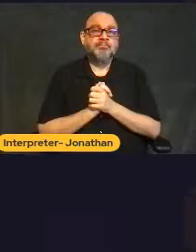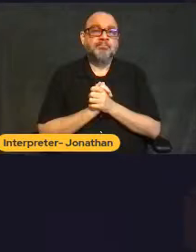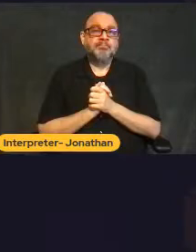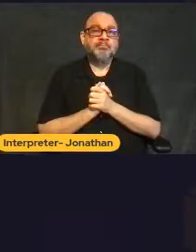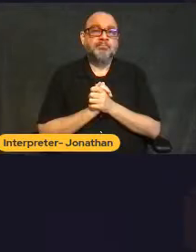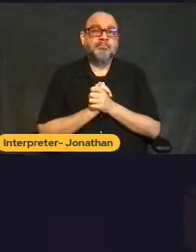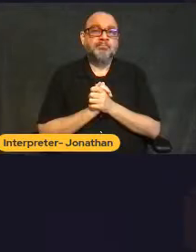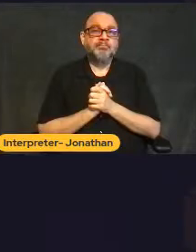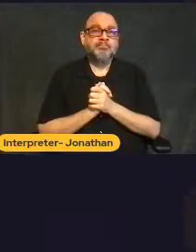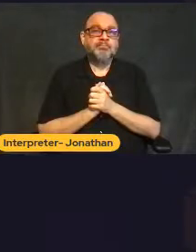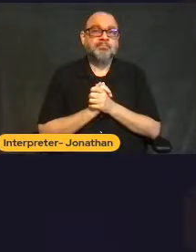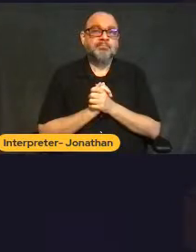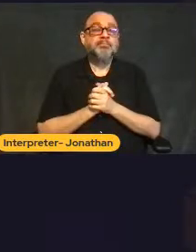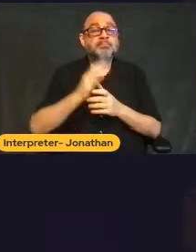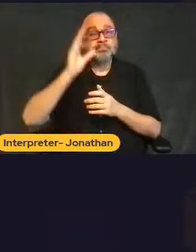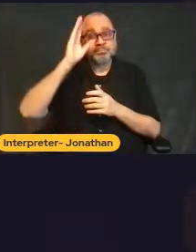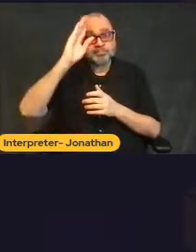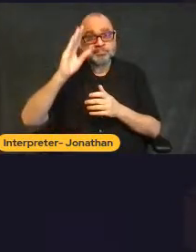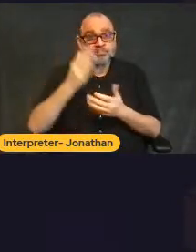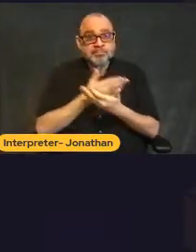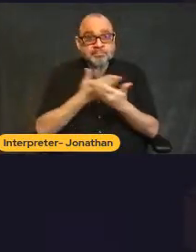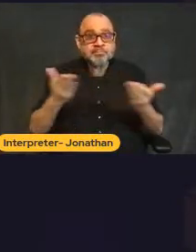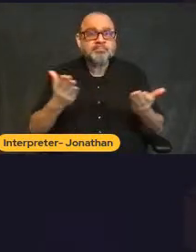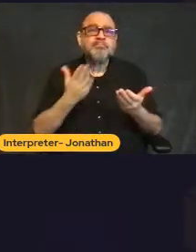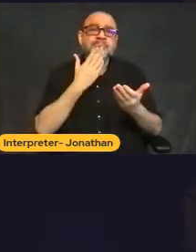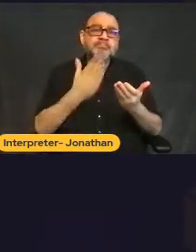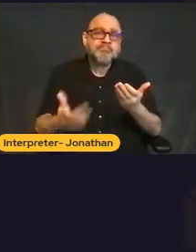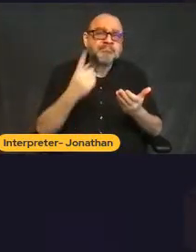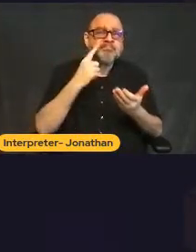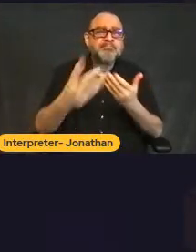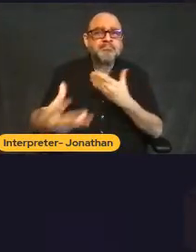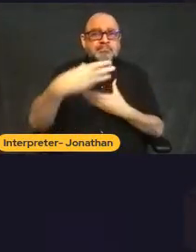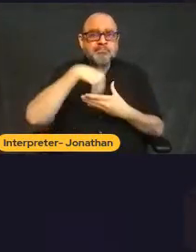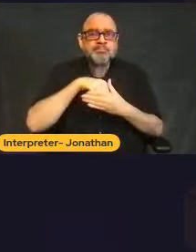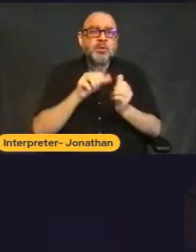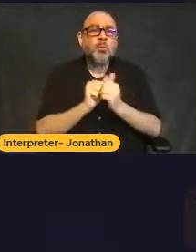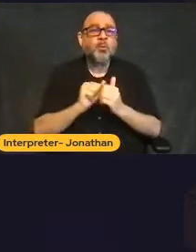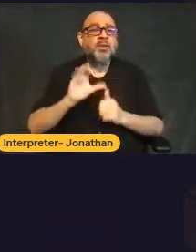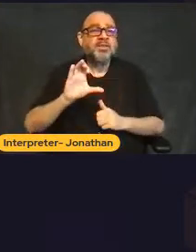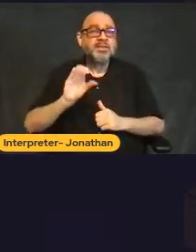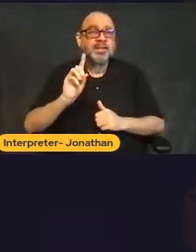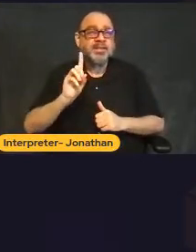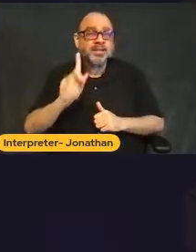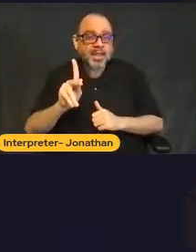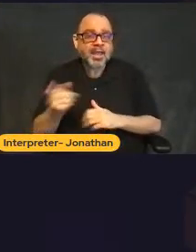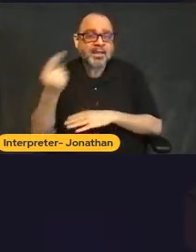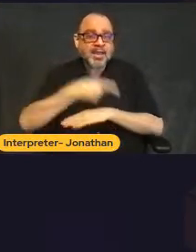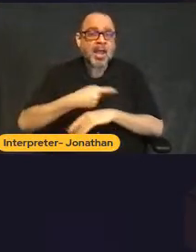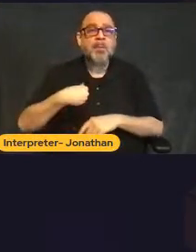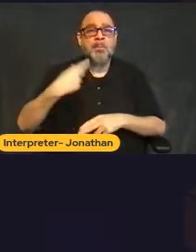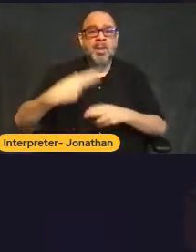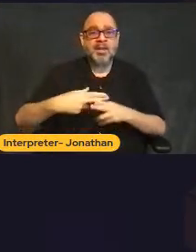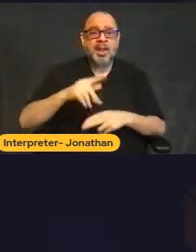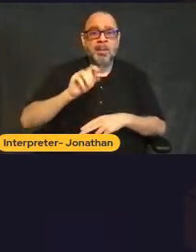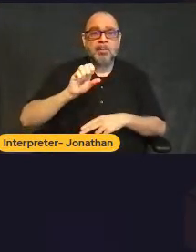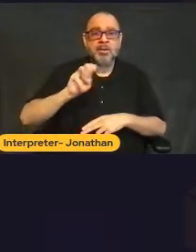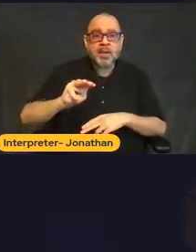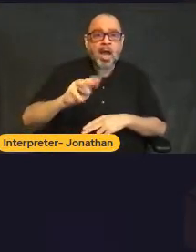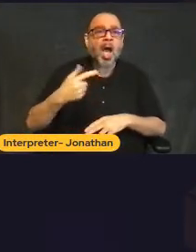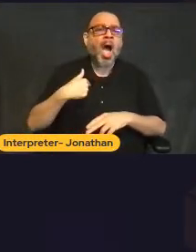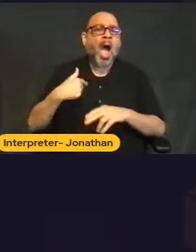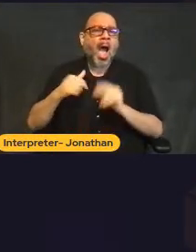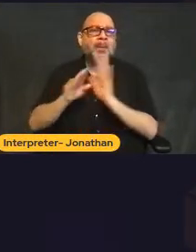Hi, CDK fellows. Thank you for participating in the CDK Day. My name is Tom, and I'm a developer based